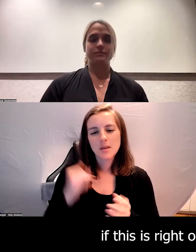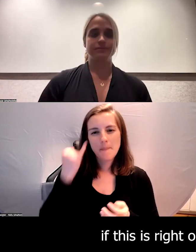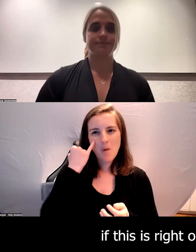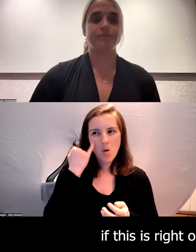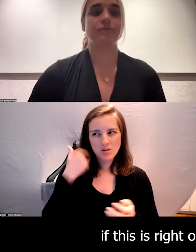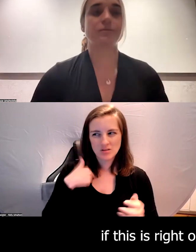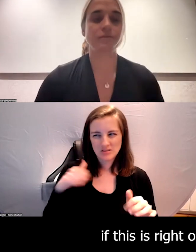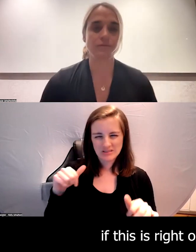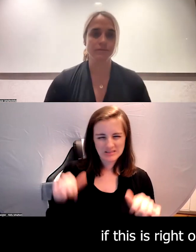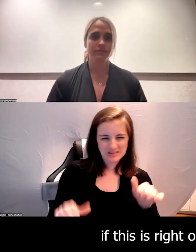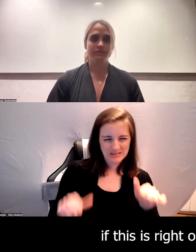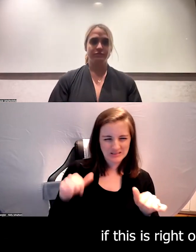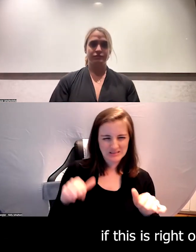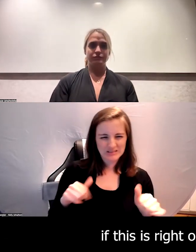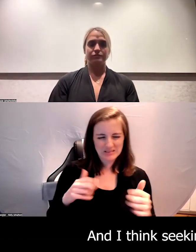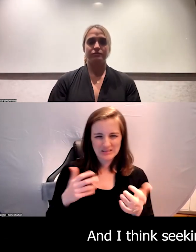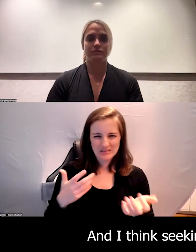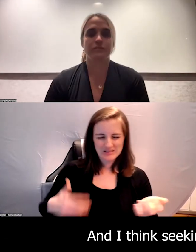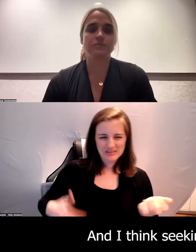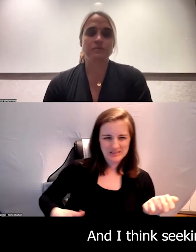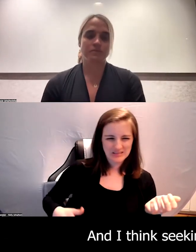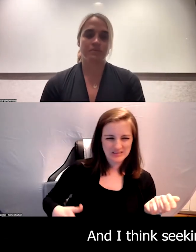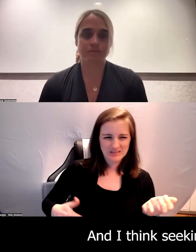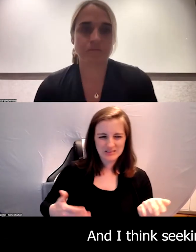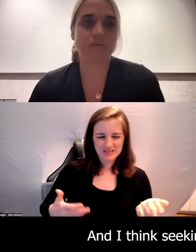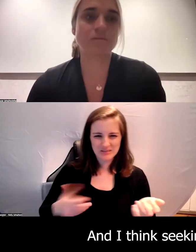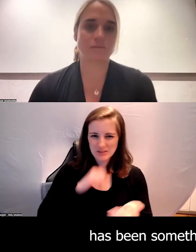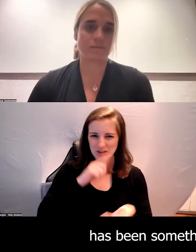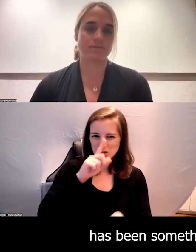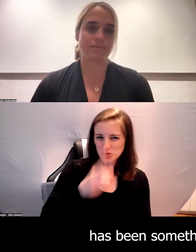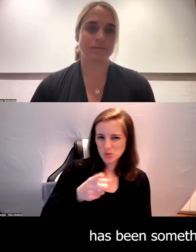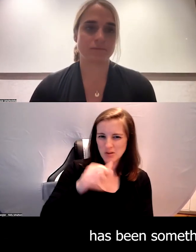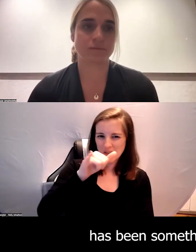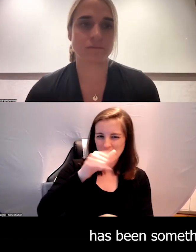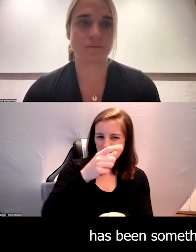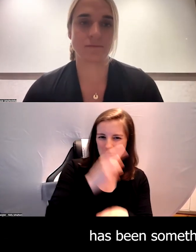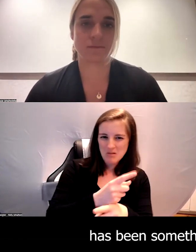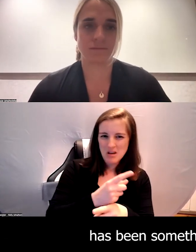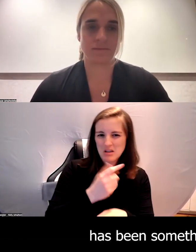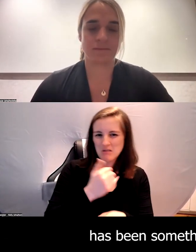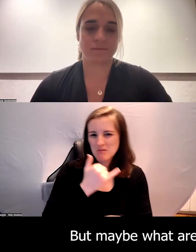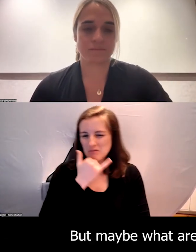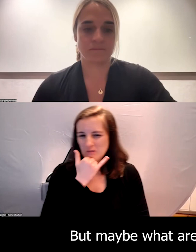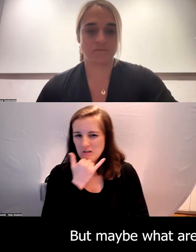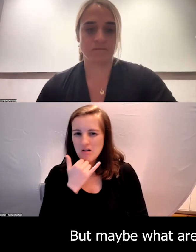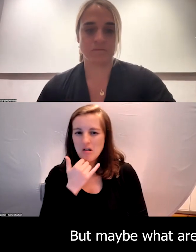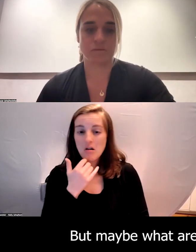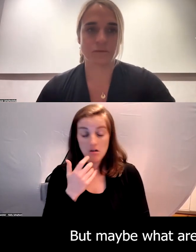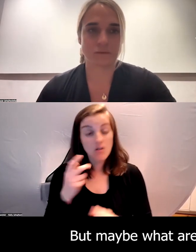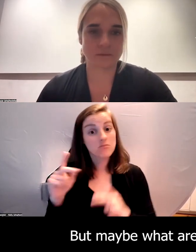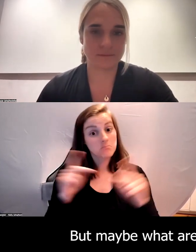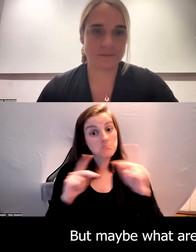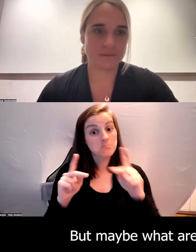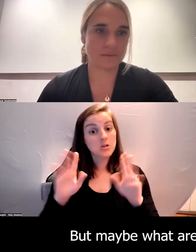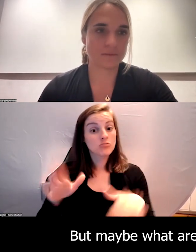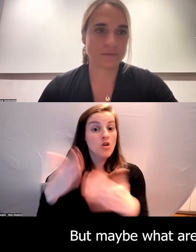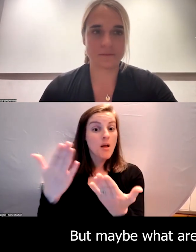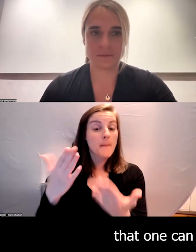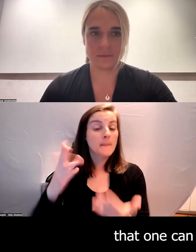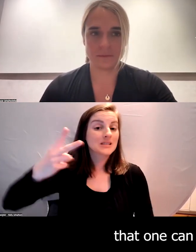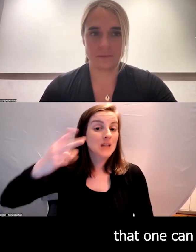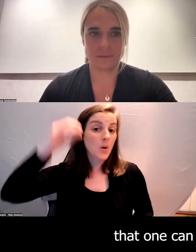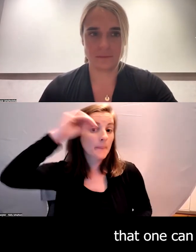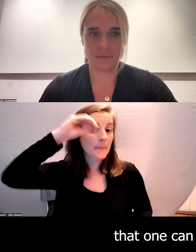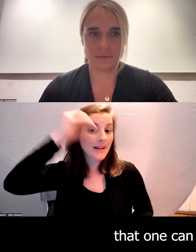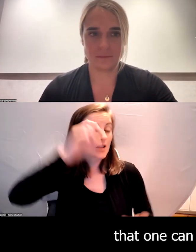if this is right or this is not right? And I think seeking a second opinion has been something that's come up. But maybe what are some other questions